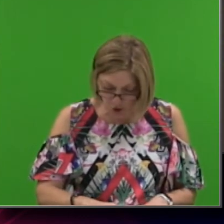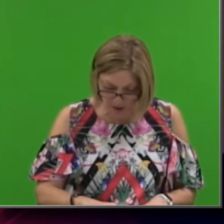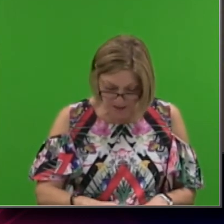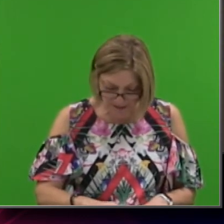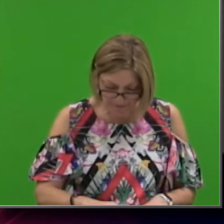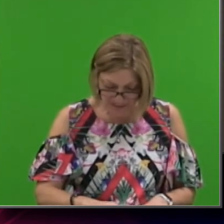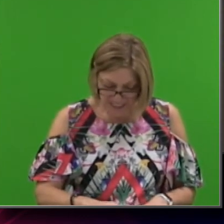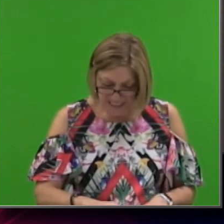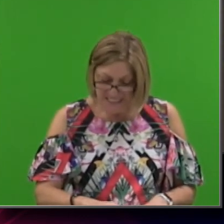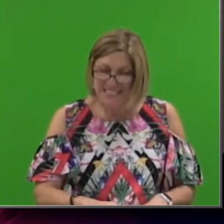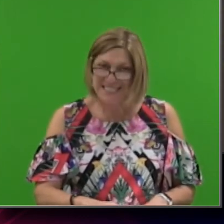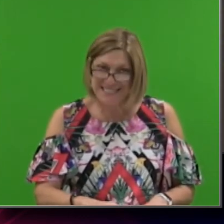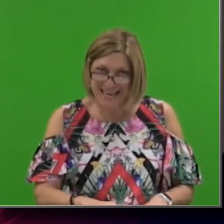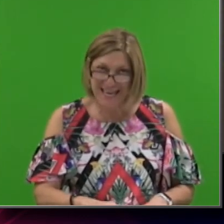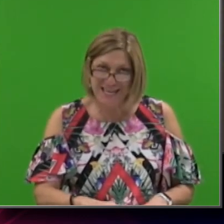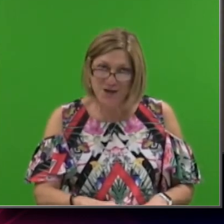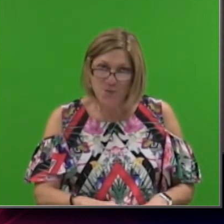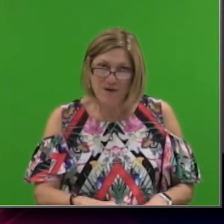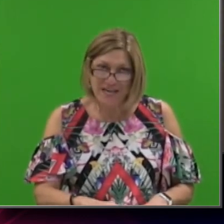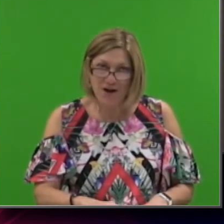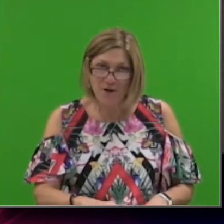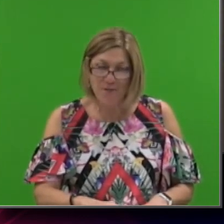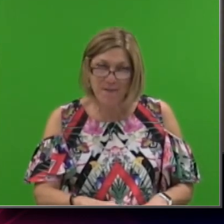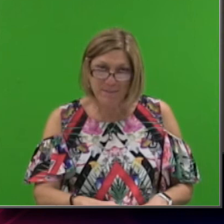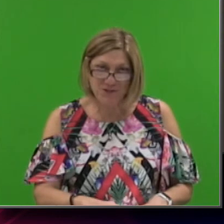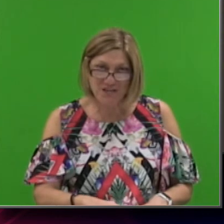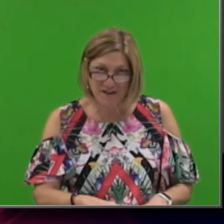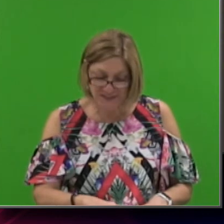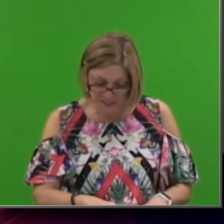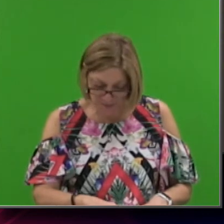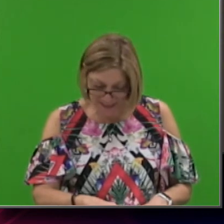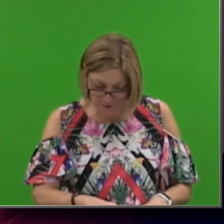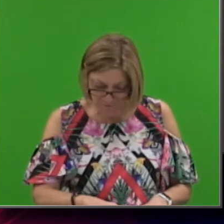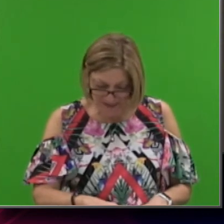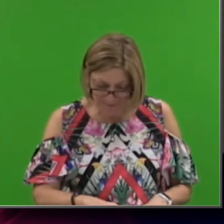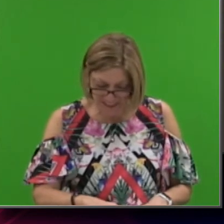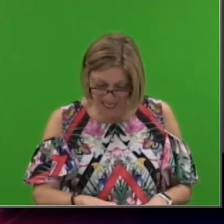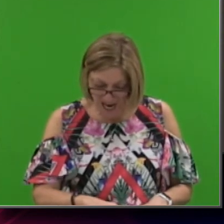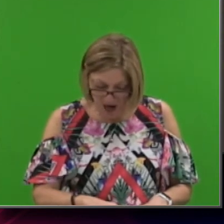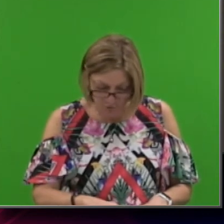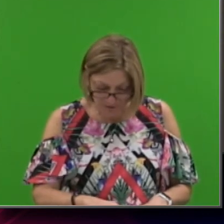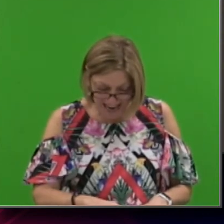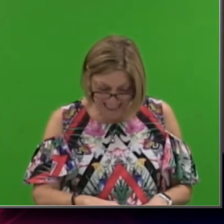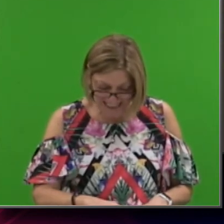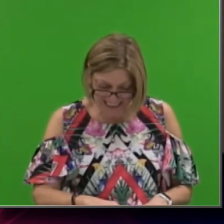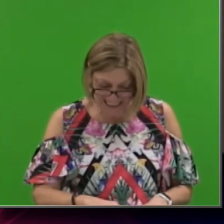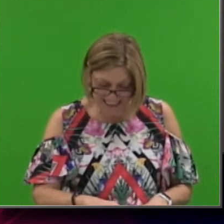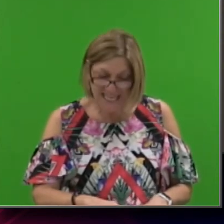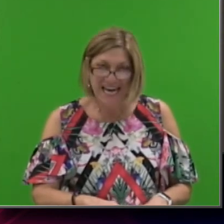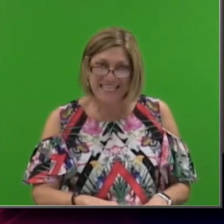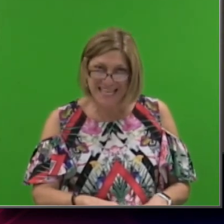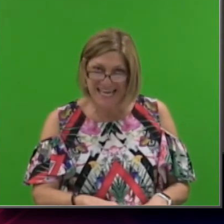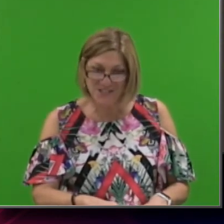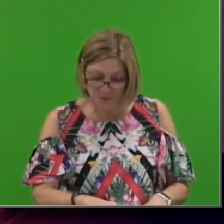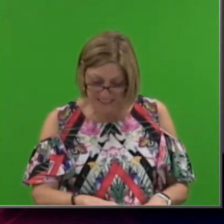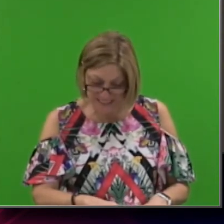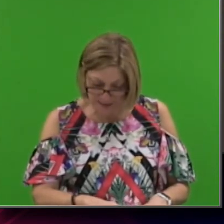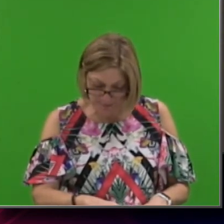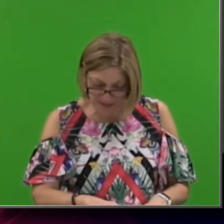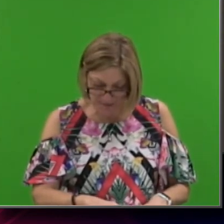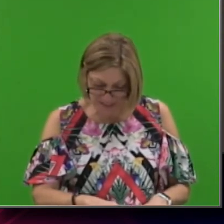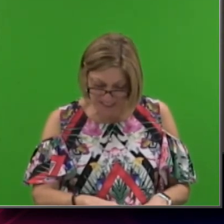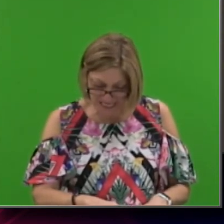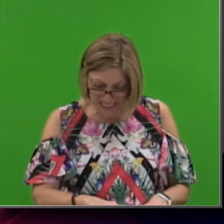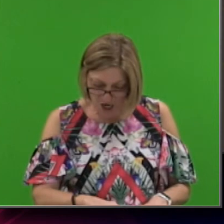the world. Today, we call the members of the spider family arachnids, and that is why